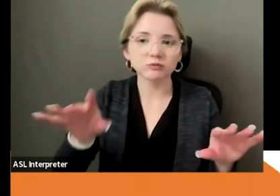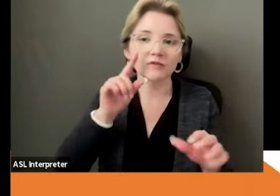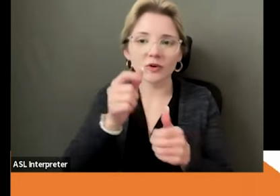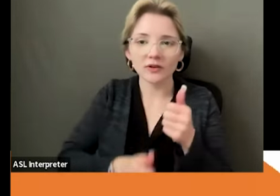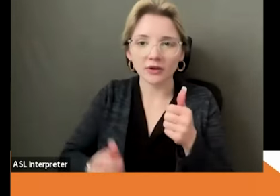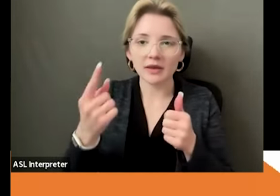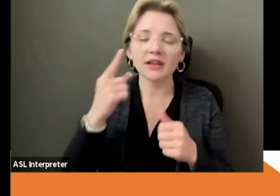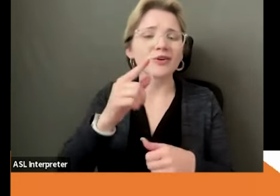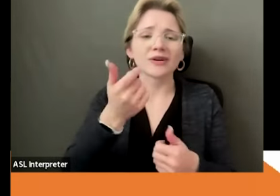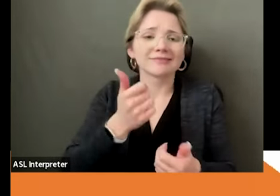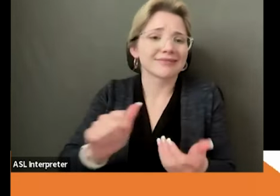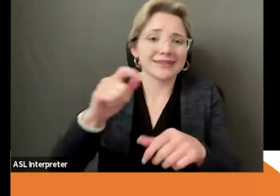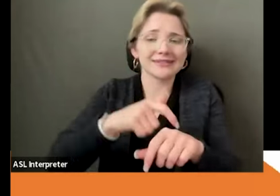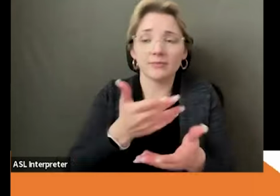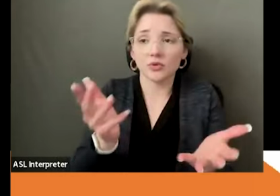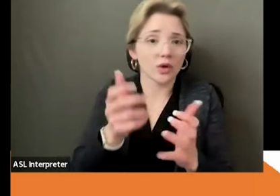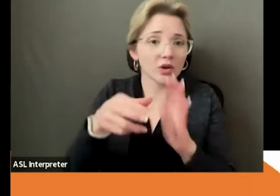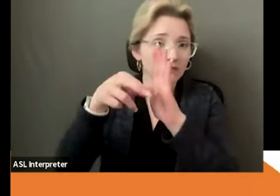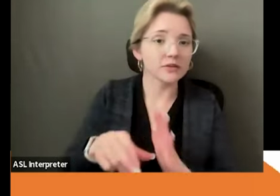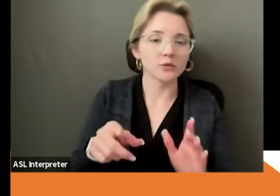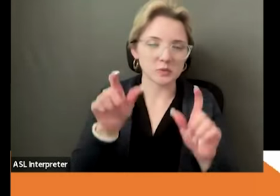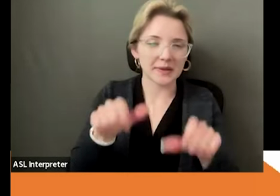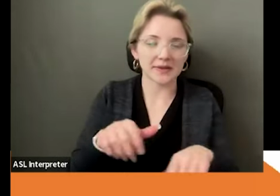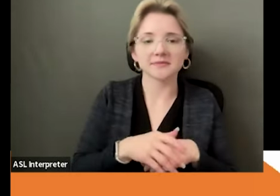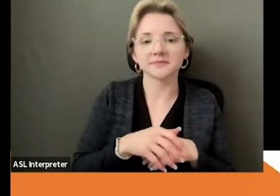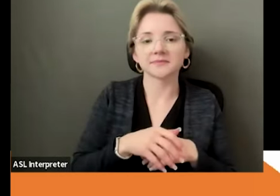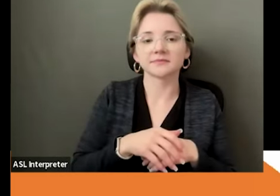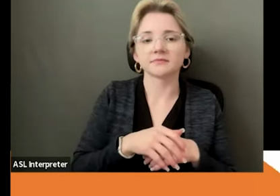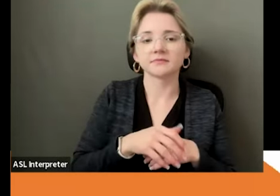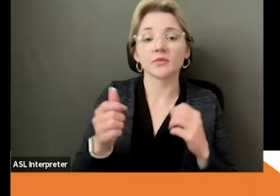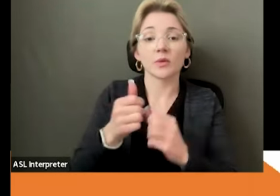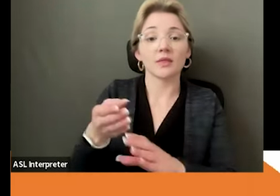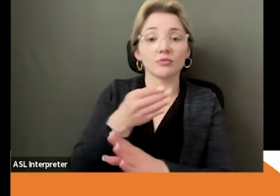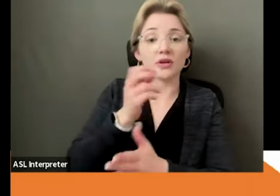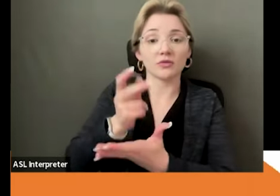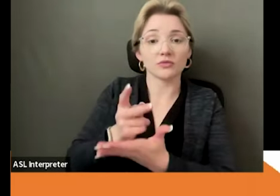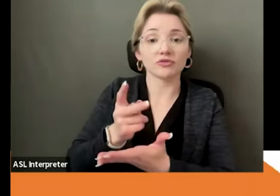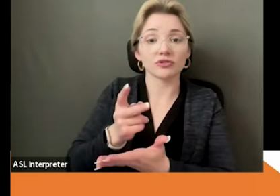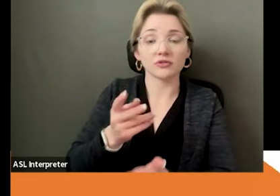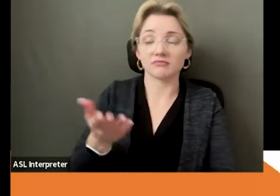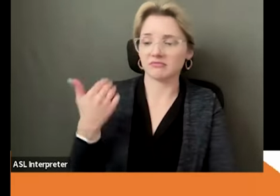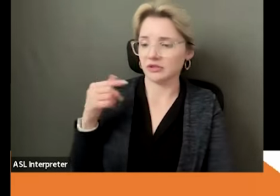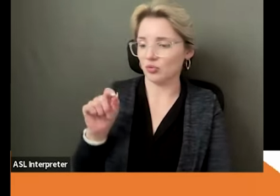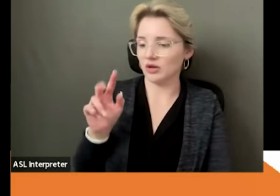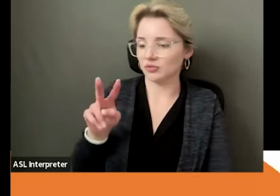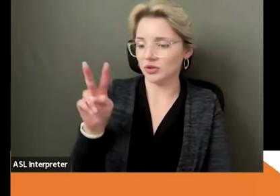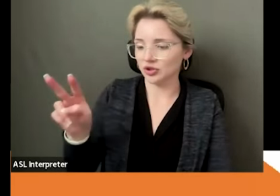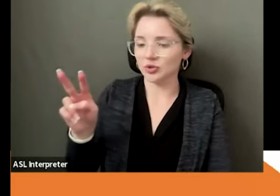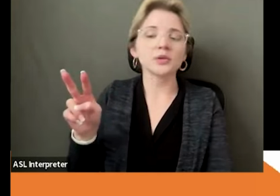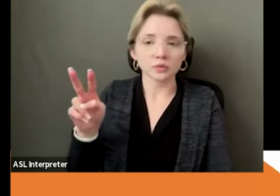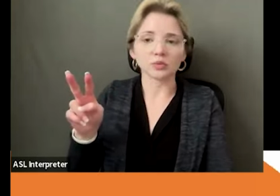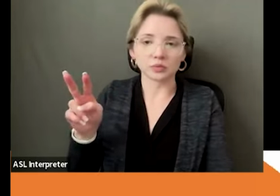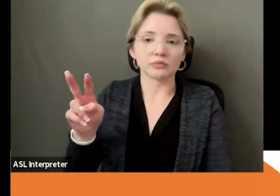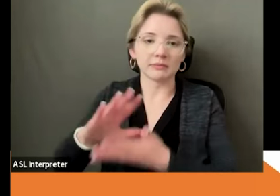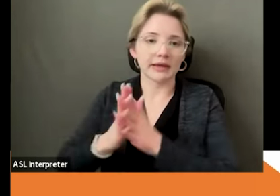future as well. And so with the reauthorization of 2022, actually in the statute was a requirement